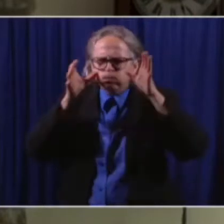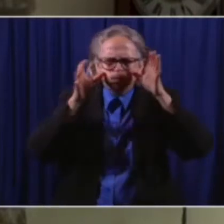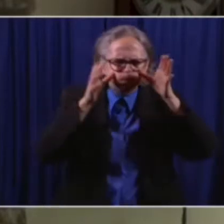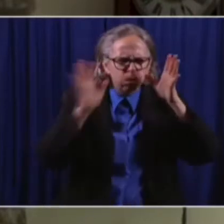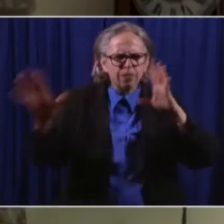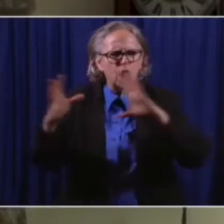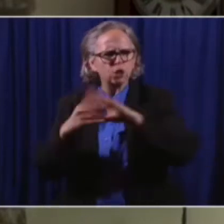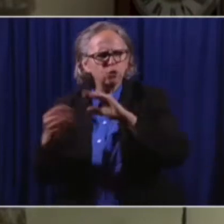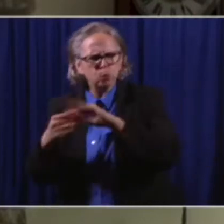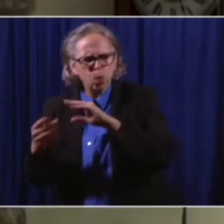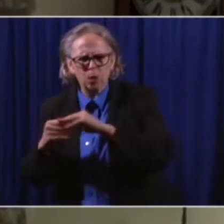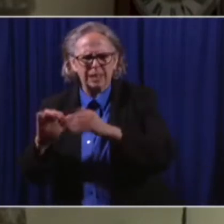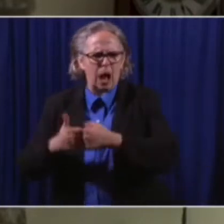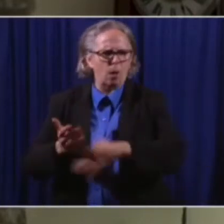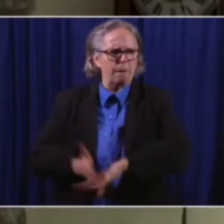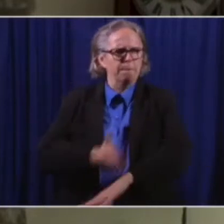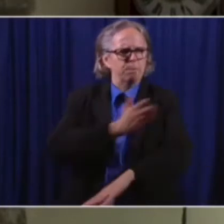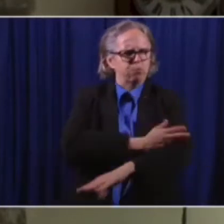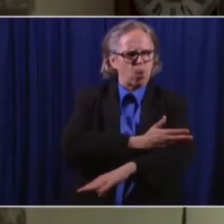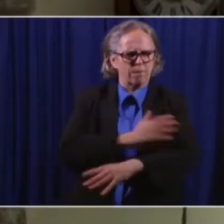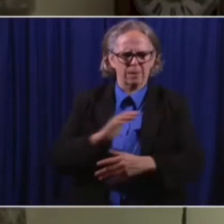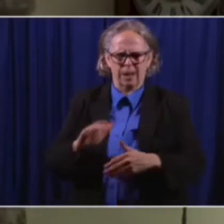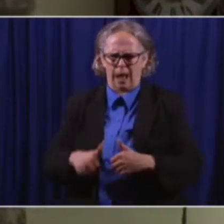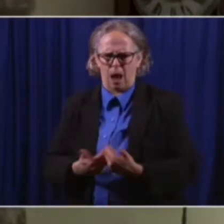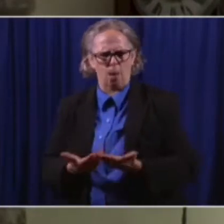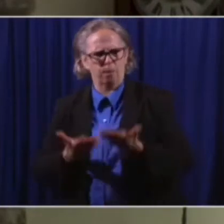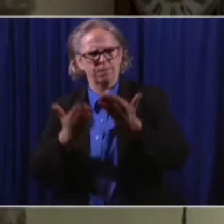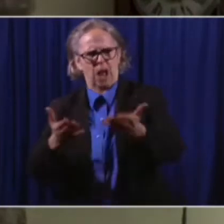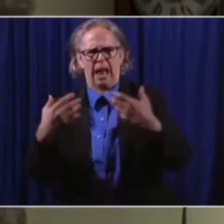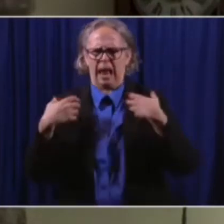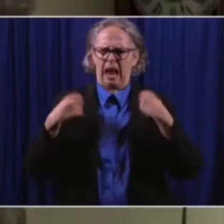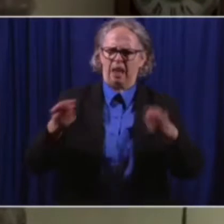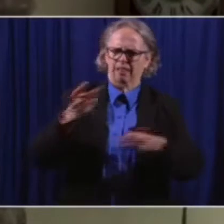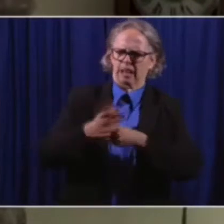of healthcare and the health of Ohioans.